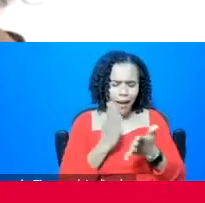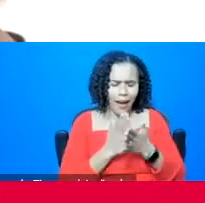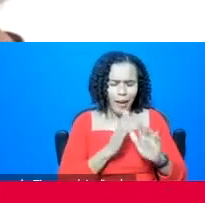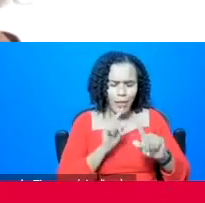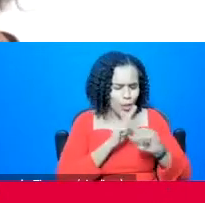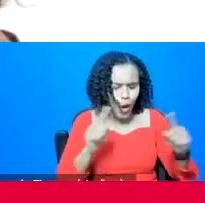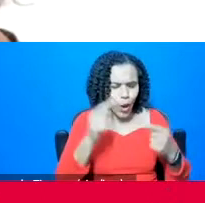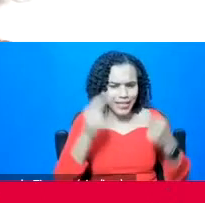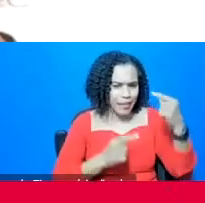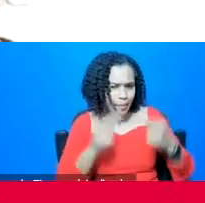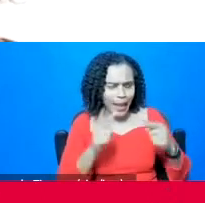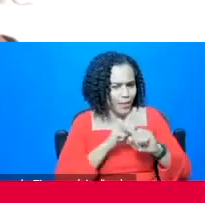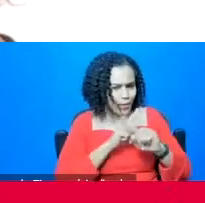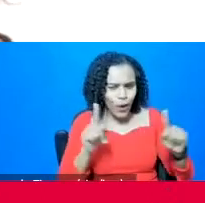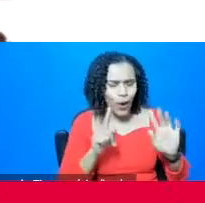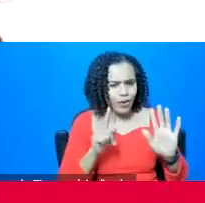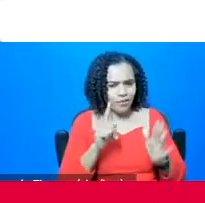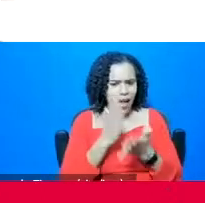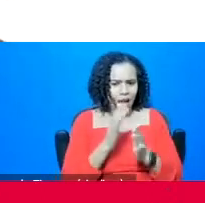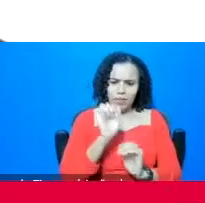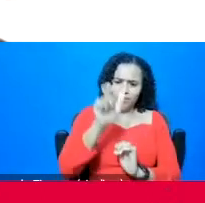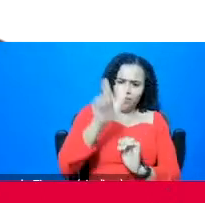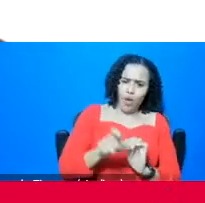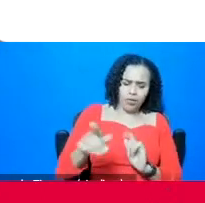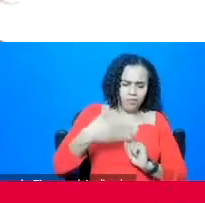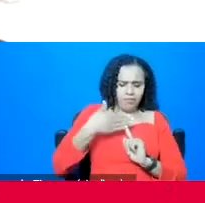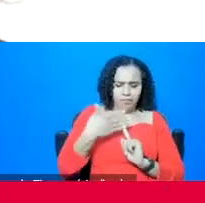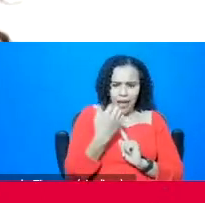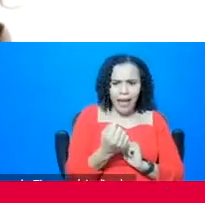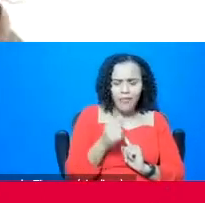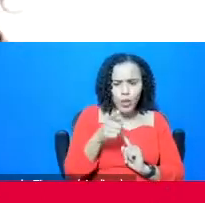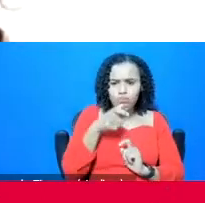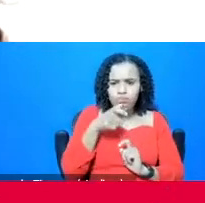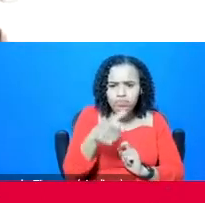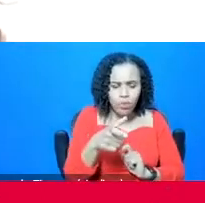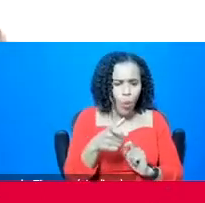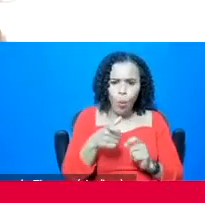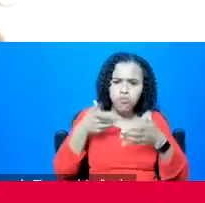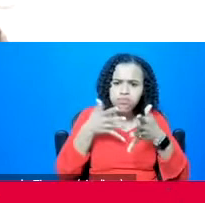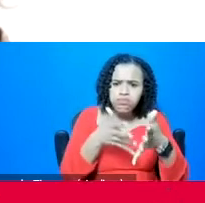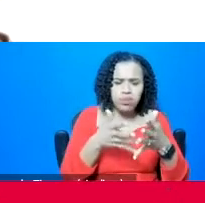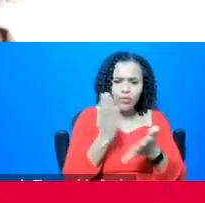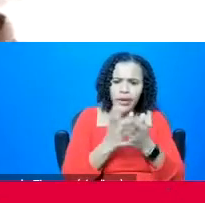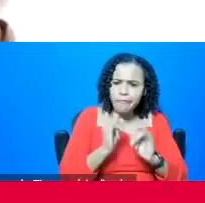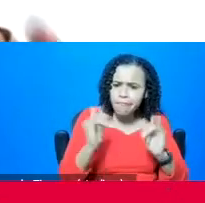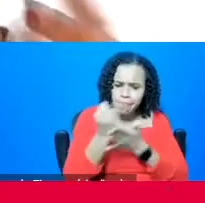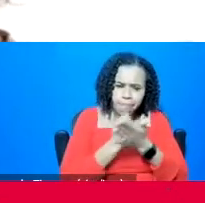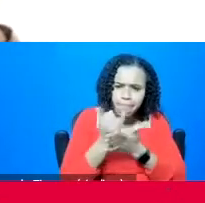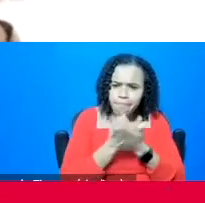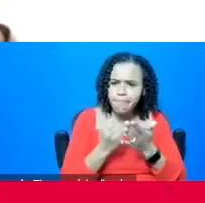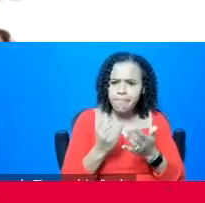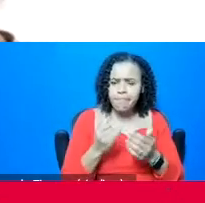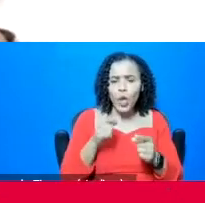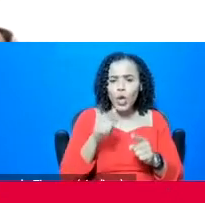debate, that's not discourse, that's just you saying things that you know are hurtful, and you're just trying to hide behind the idea of like